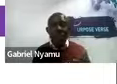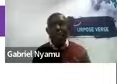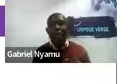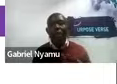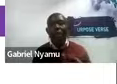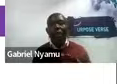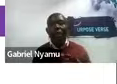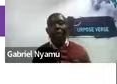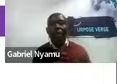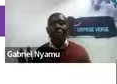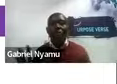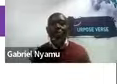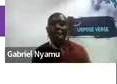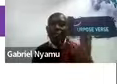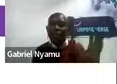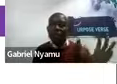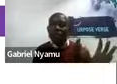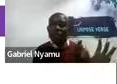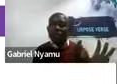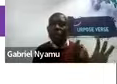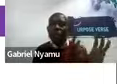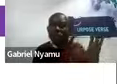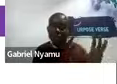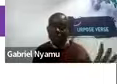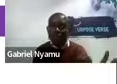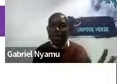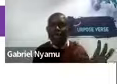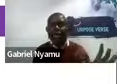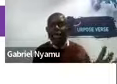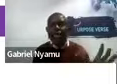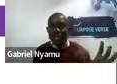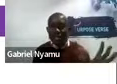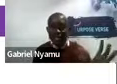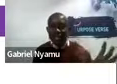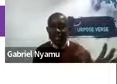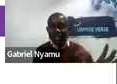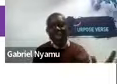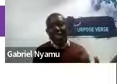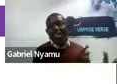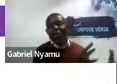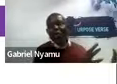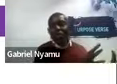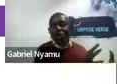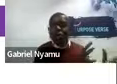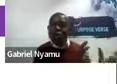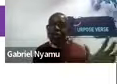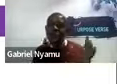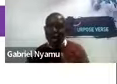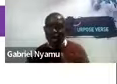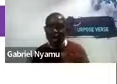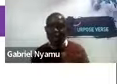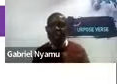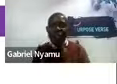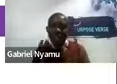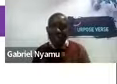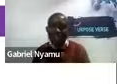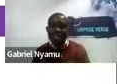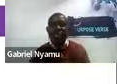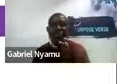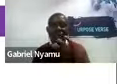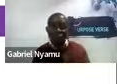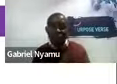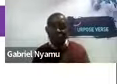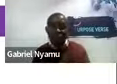life. And when you kind of try to drift from that purpose, you'll always find a certain restlessness that draws you back to